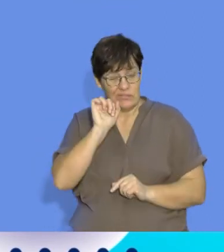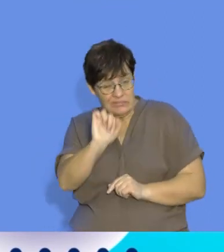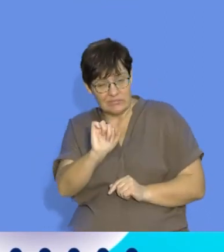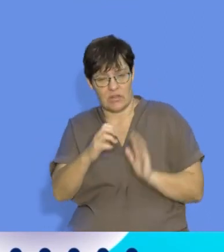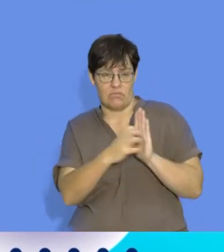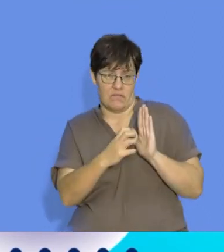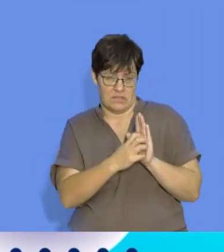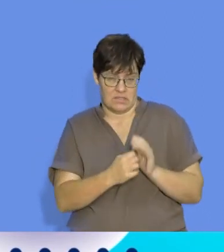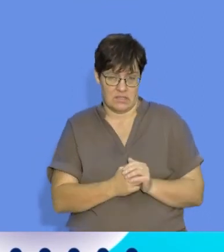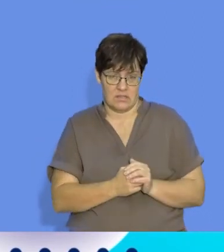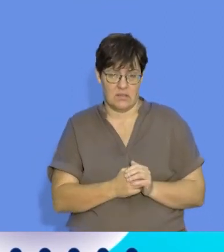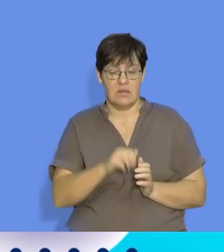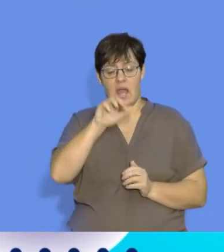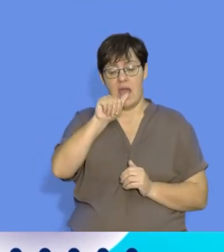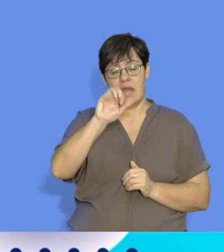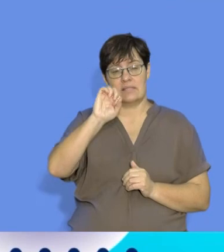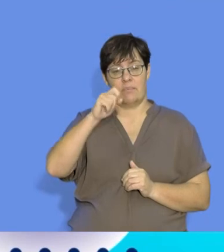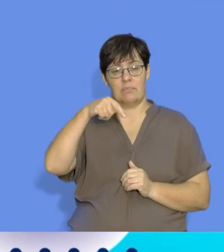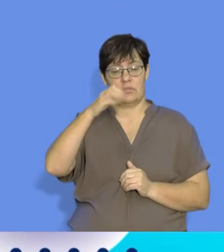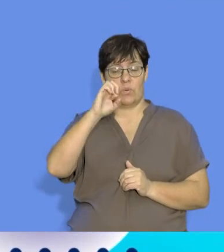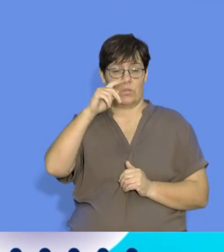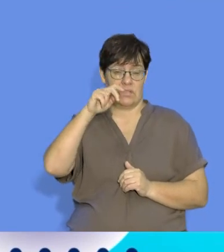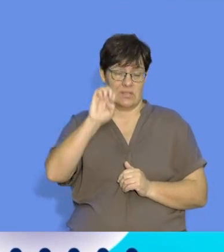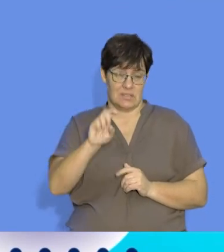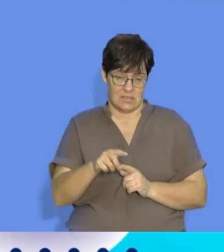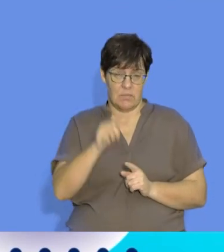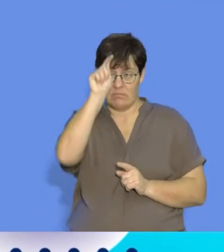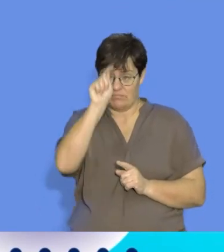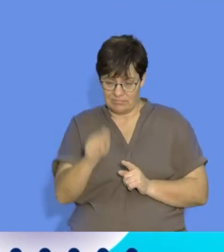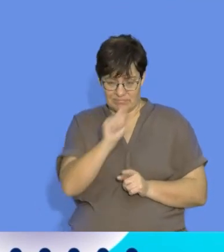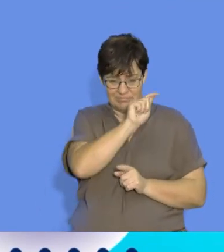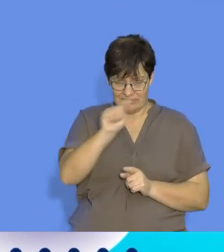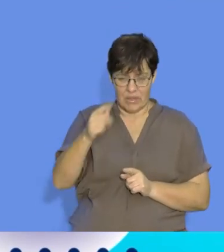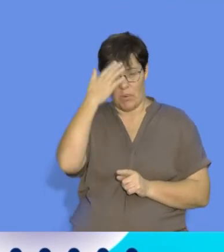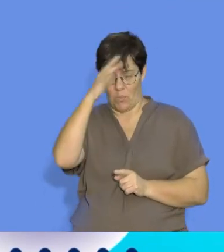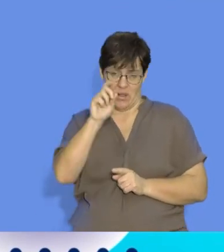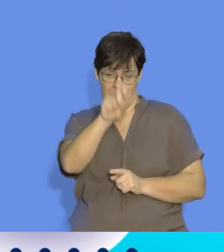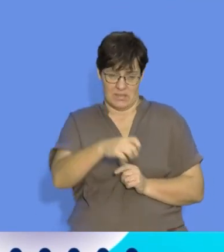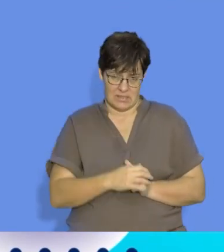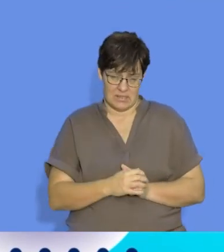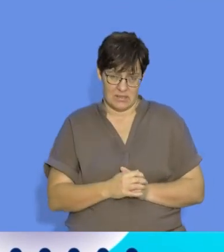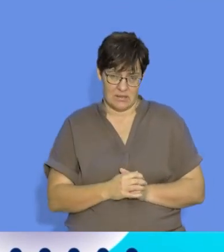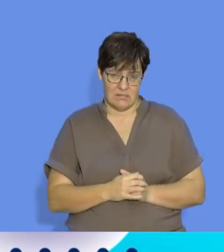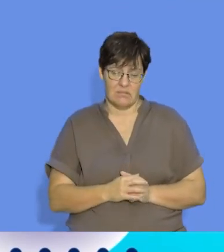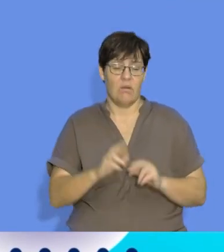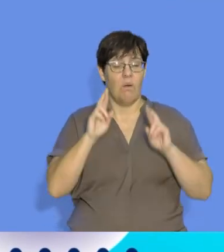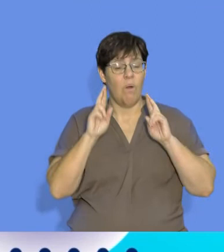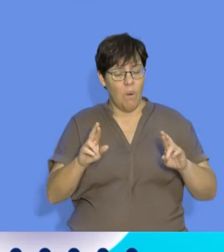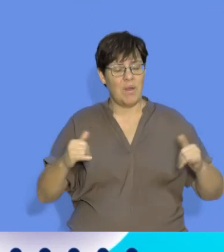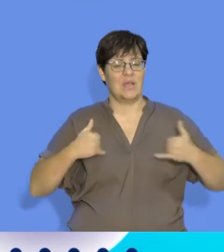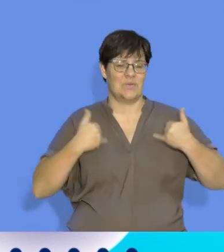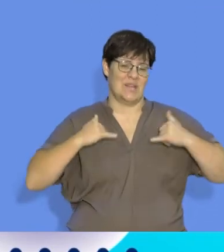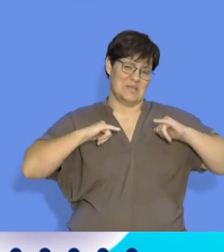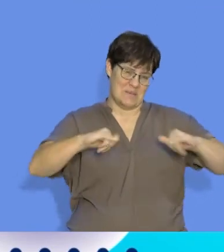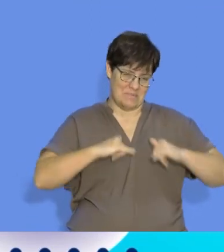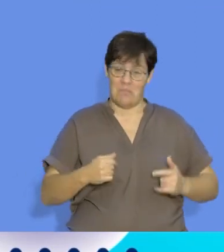turning point of that particular graph, and your asymptotes. You really need to make sure that you familiarize yourself with that. Guys, I hope